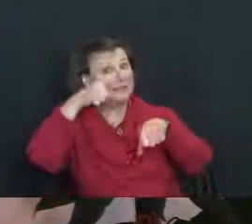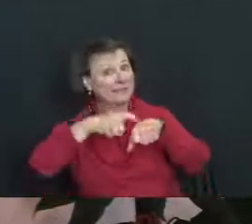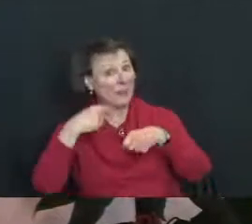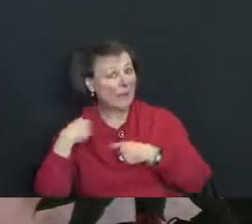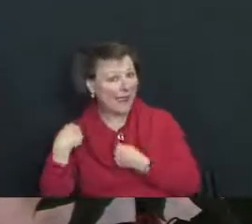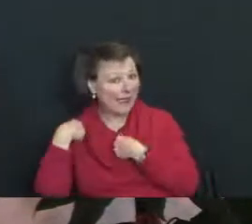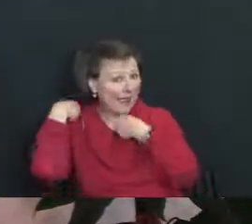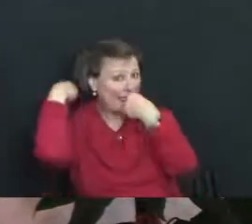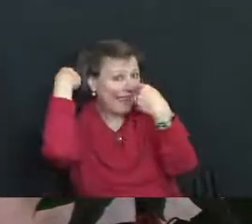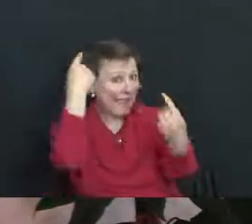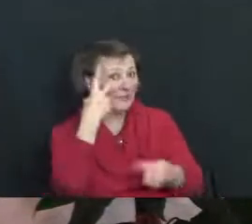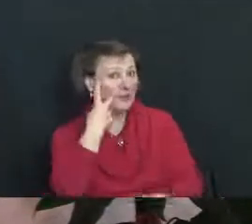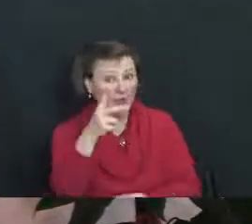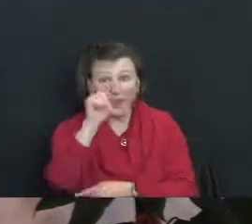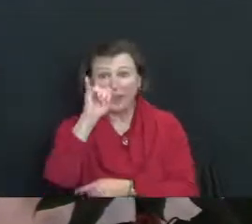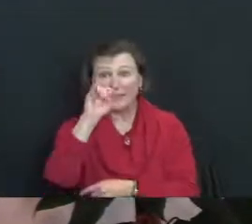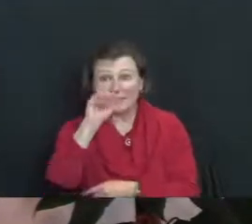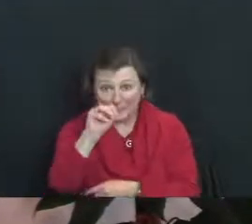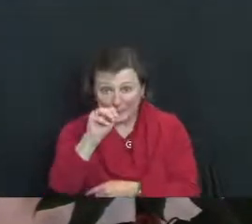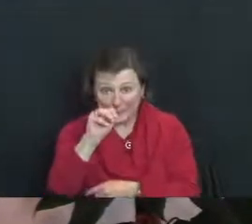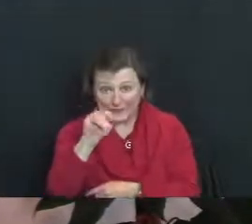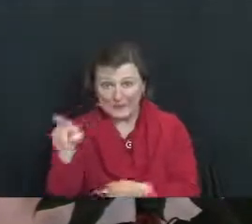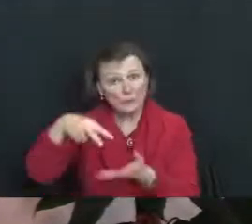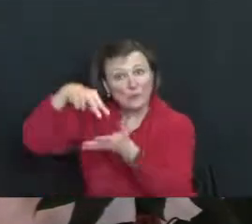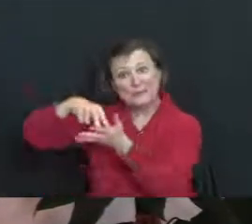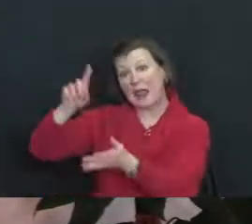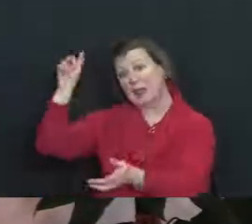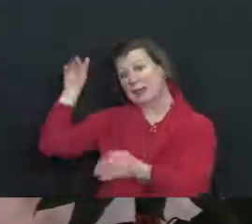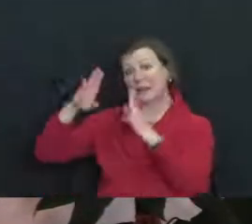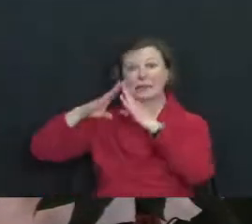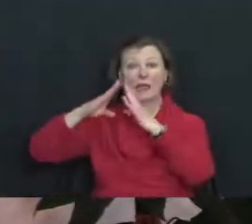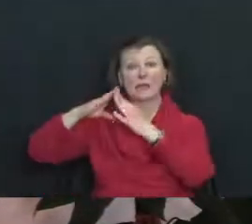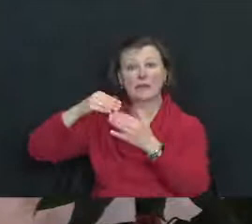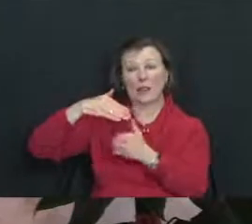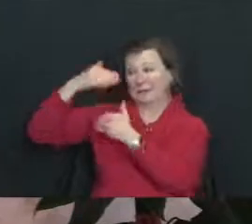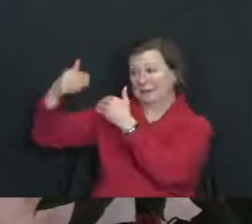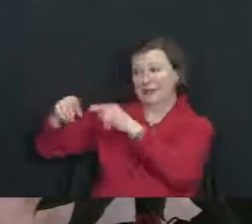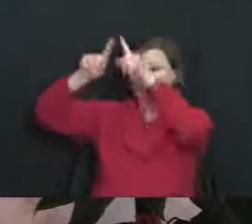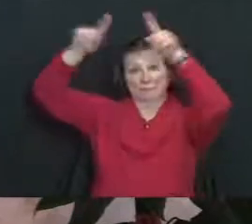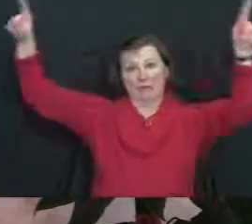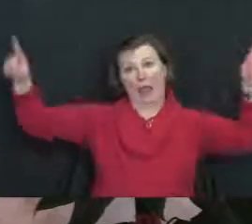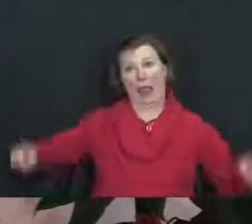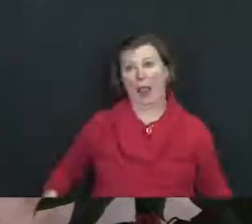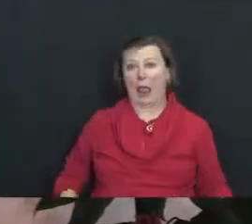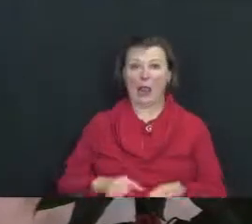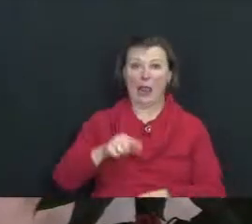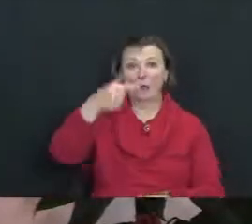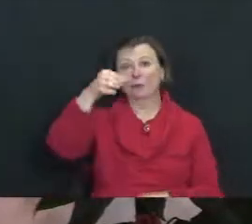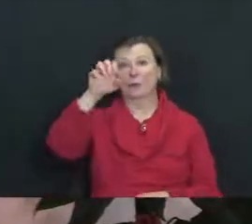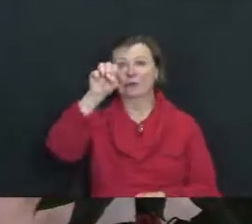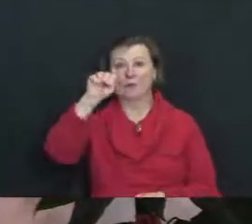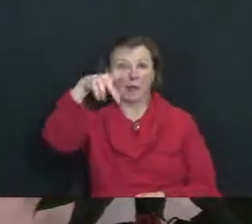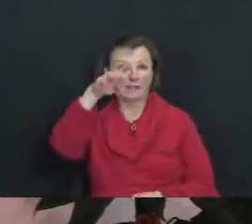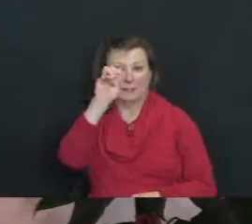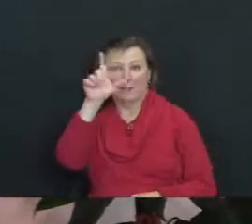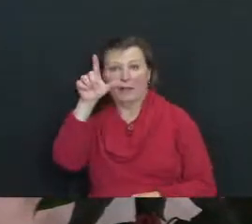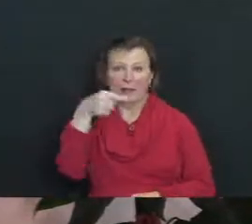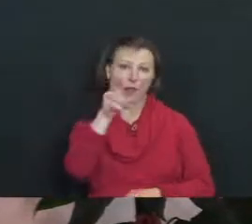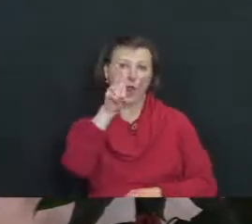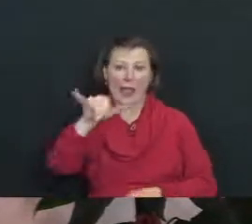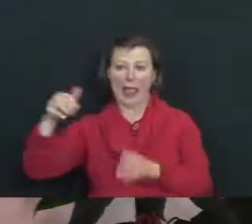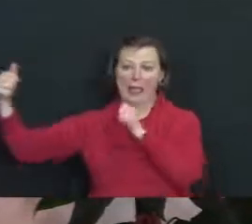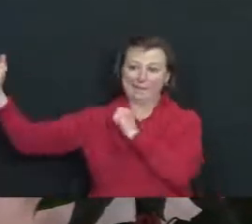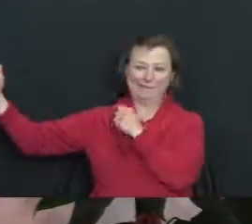saw Tim, he was standing downtown, he was standing next to a big sign that says, "The Gospel Guy." And Tim